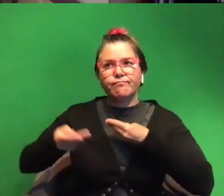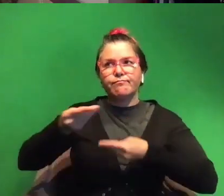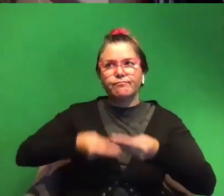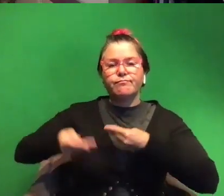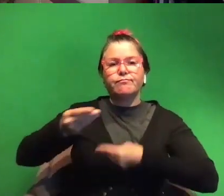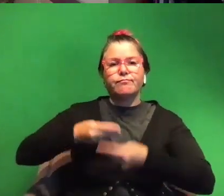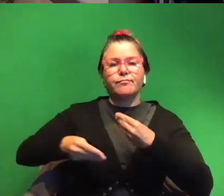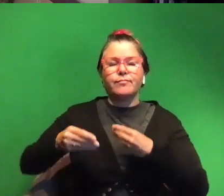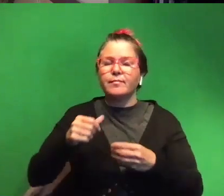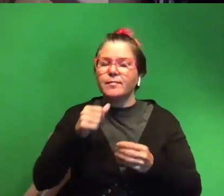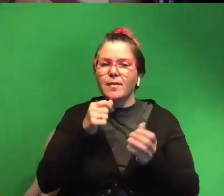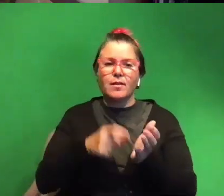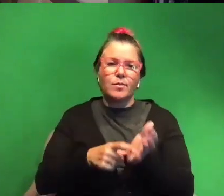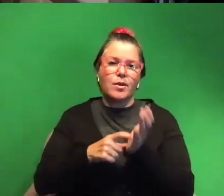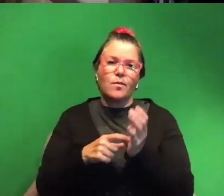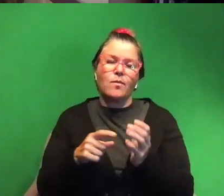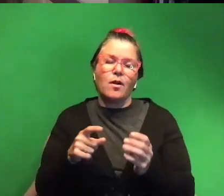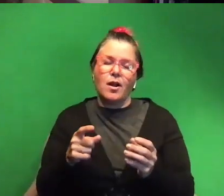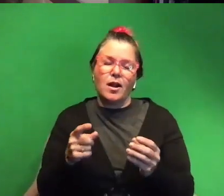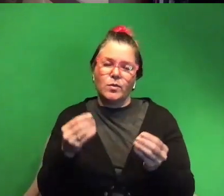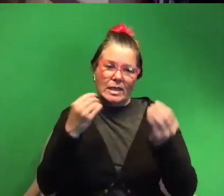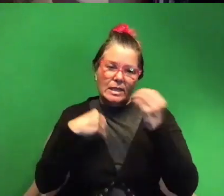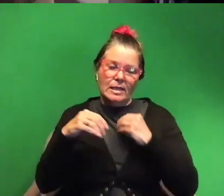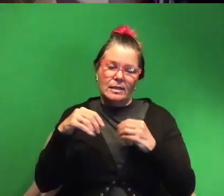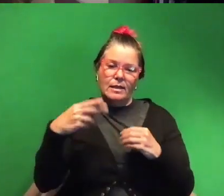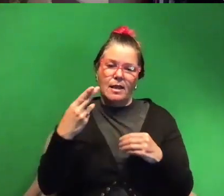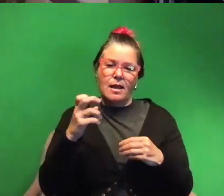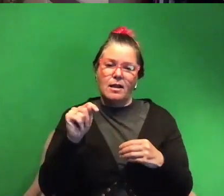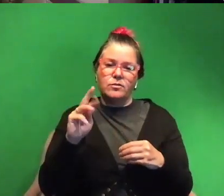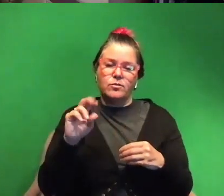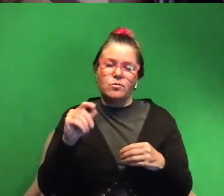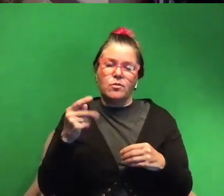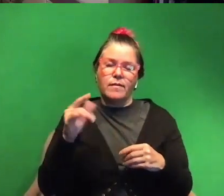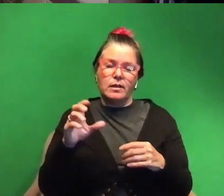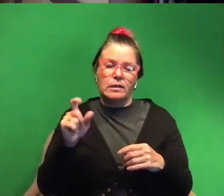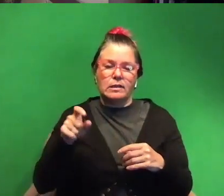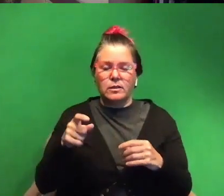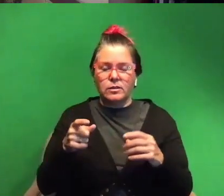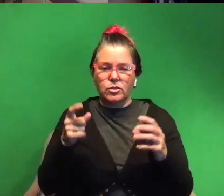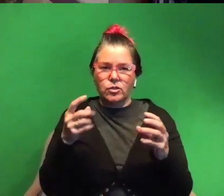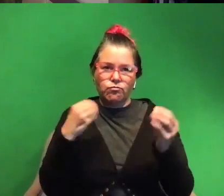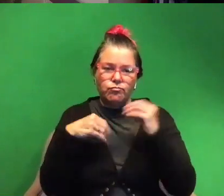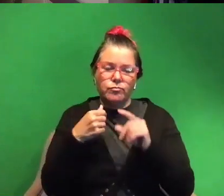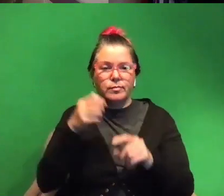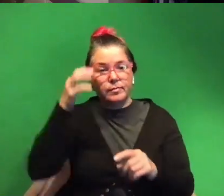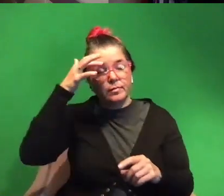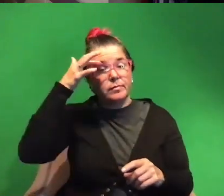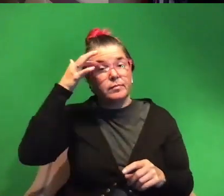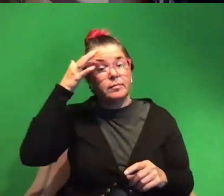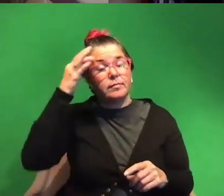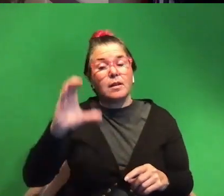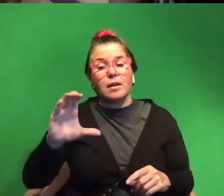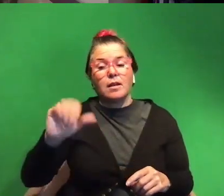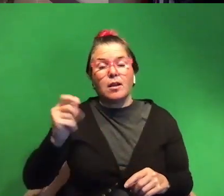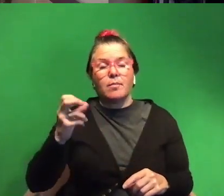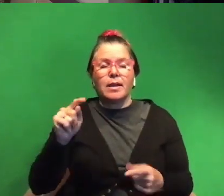not requiring heterotrophic means in order to feed themselves. In the Caribbean, you're going to have less diversity, like I said,